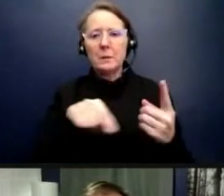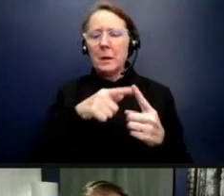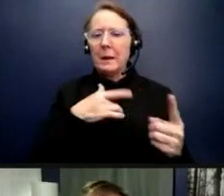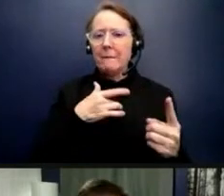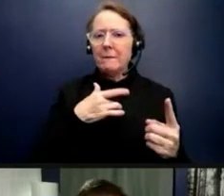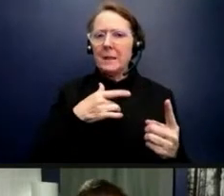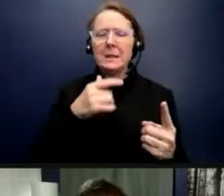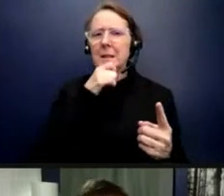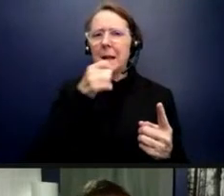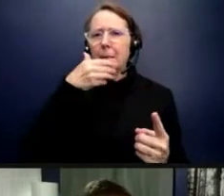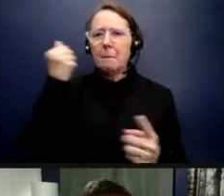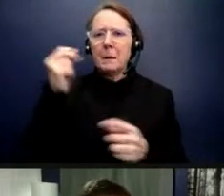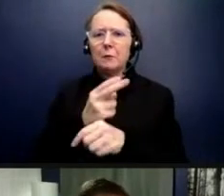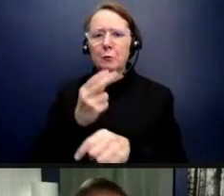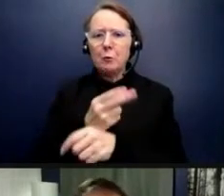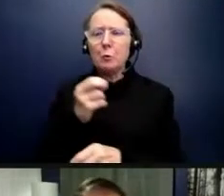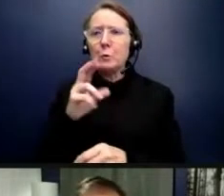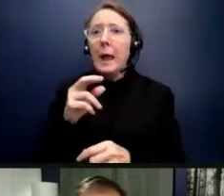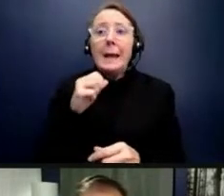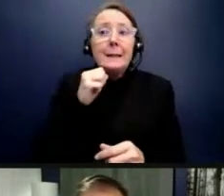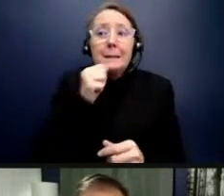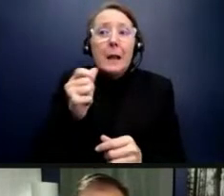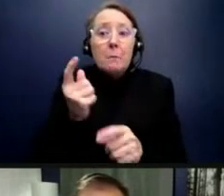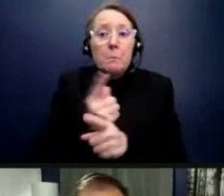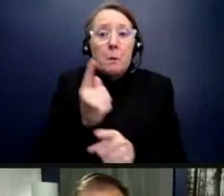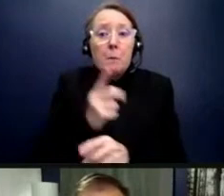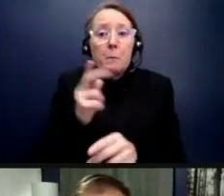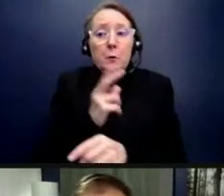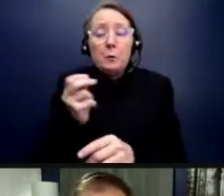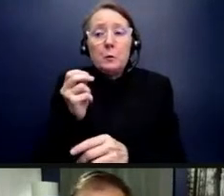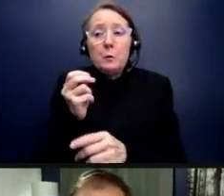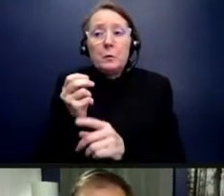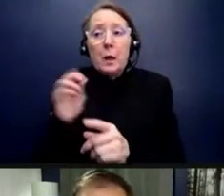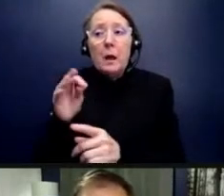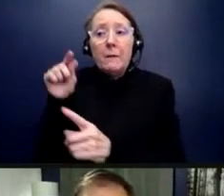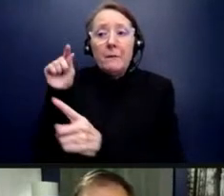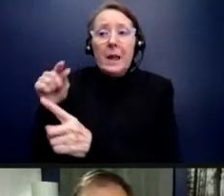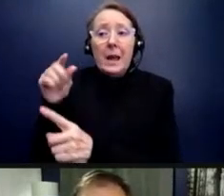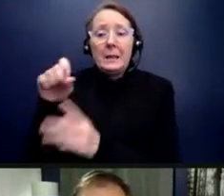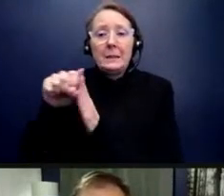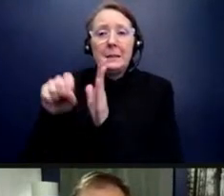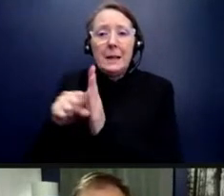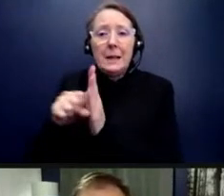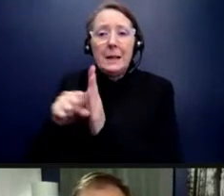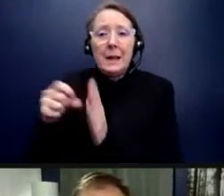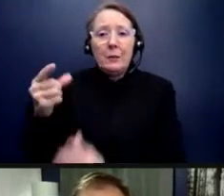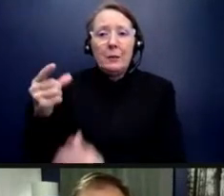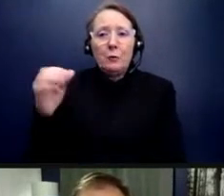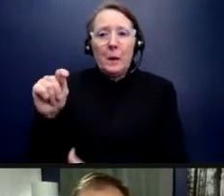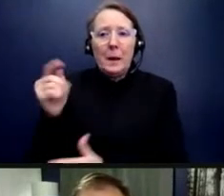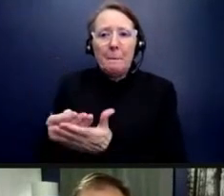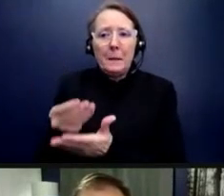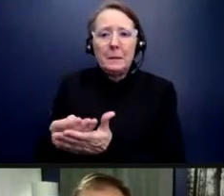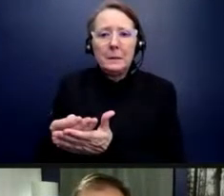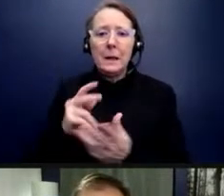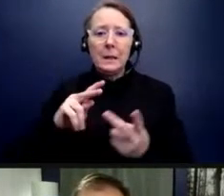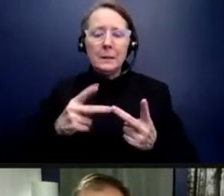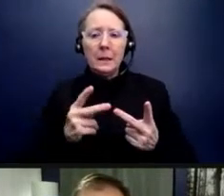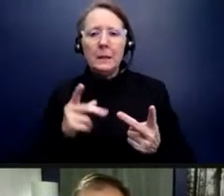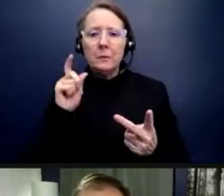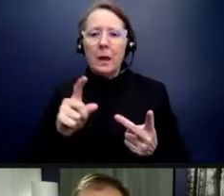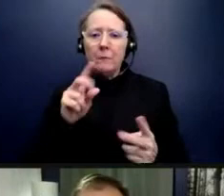it's the best use or a proper use of the grant money. And number two, you have to look at the opportunity